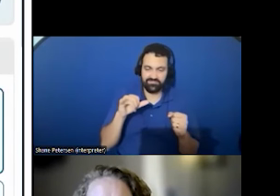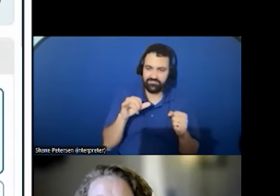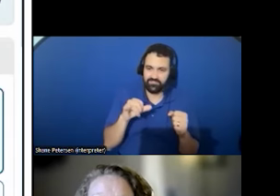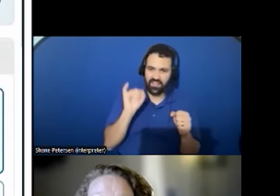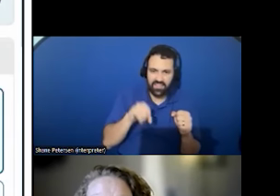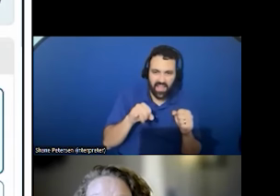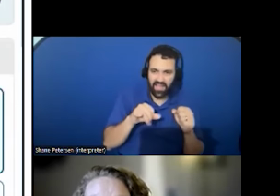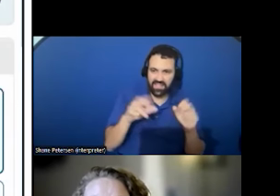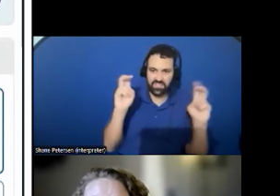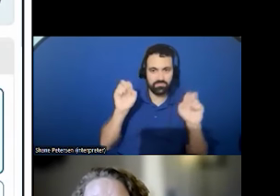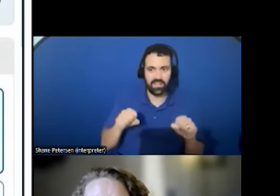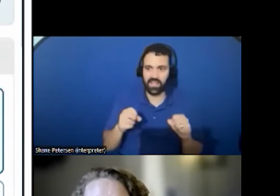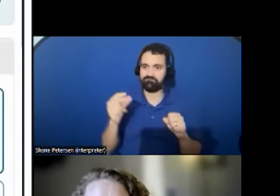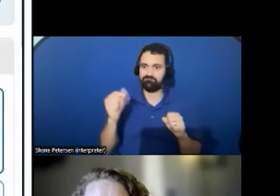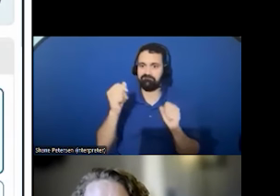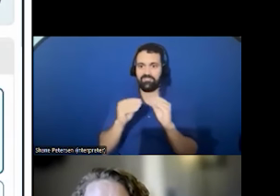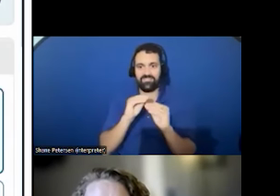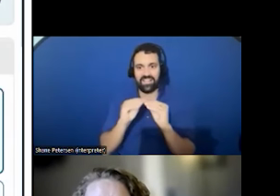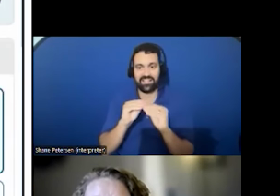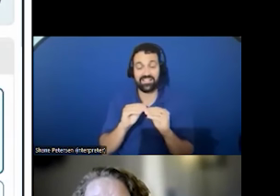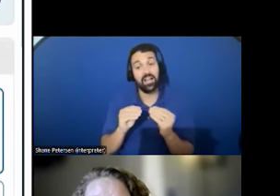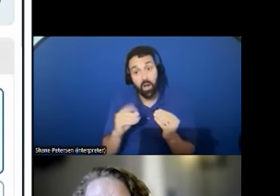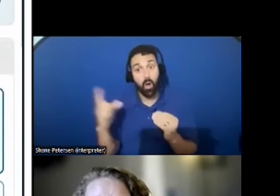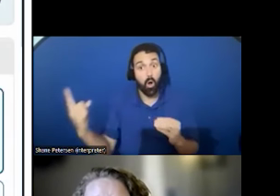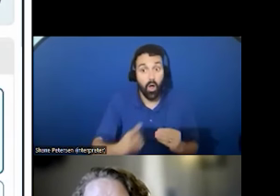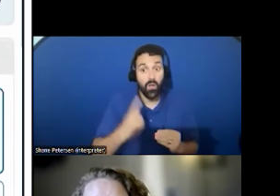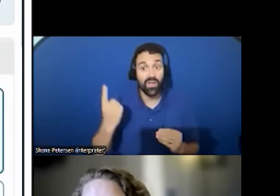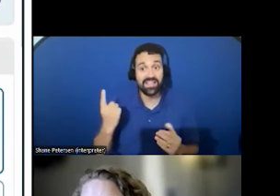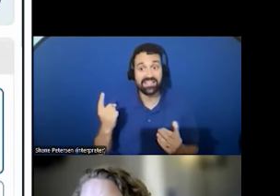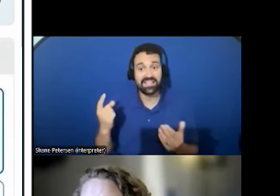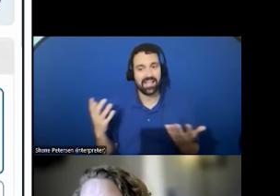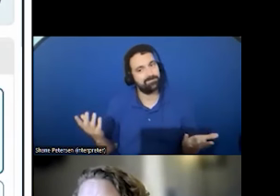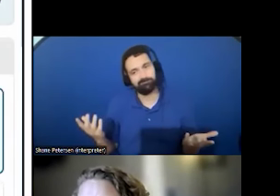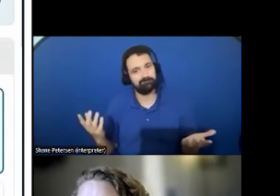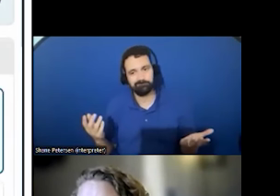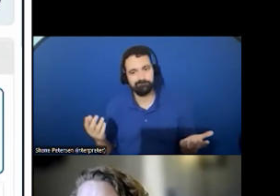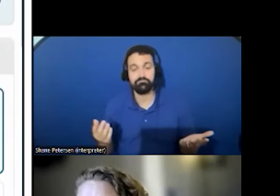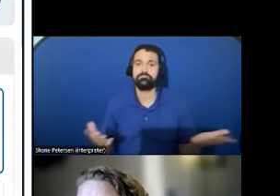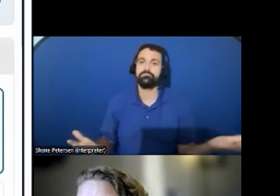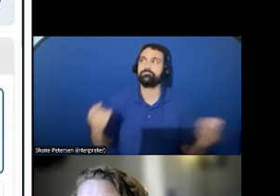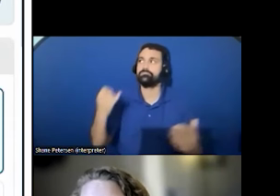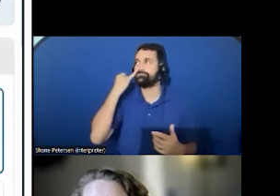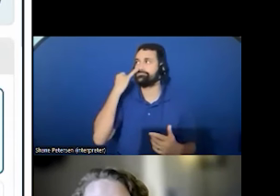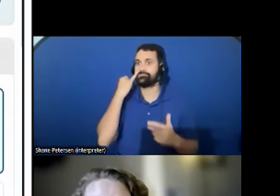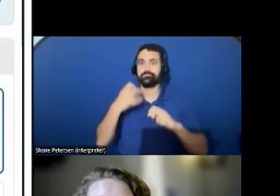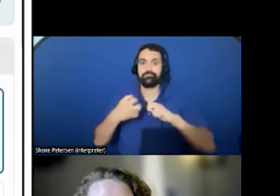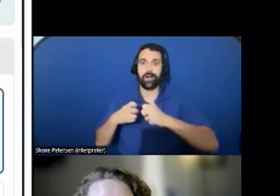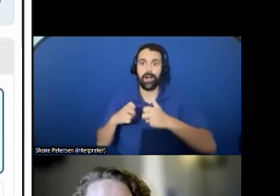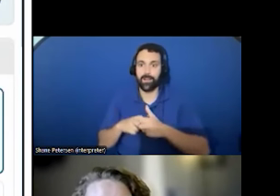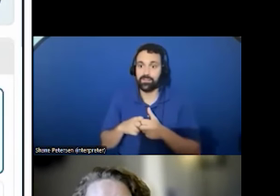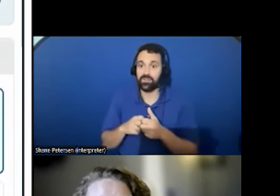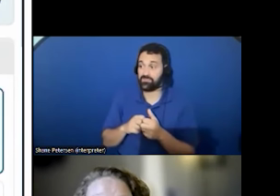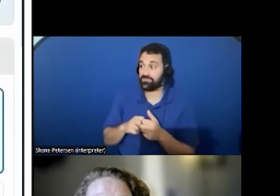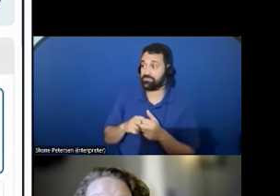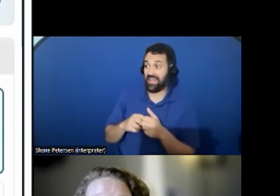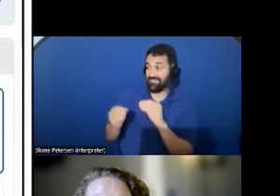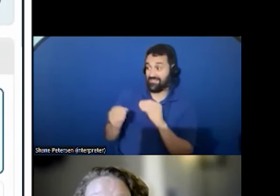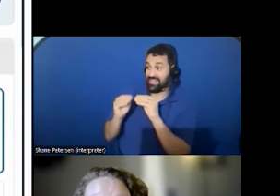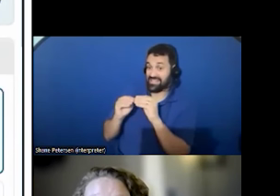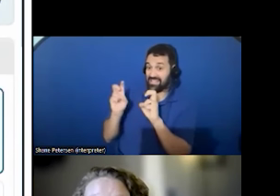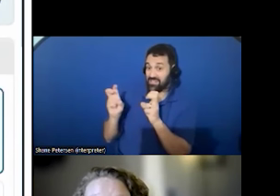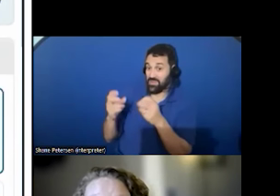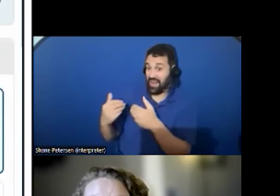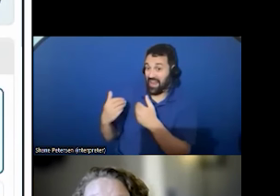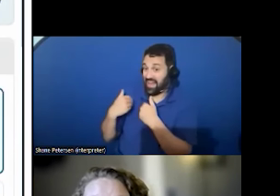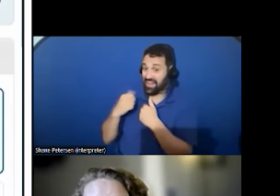with, but it does not always. So if you have an issue that does not have fix issue on it, it's